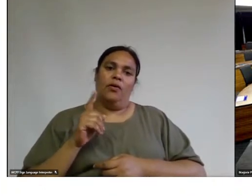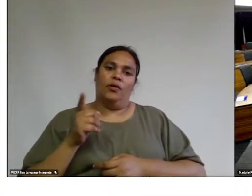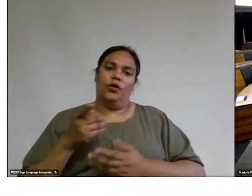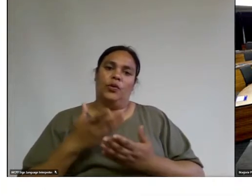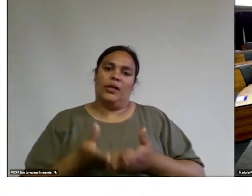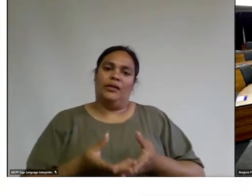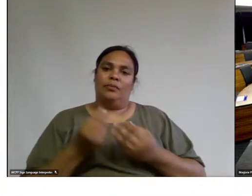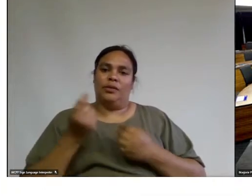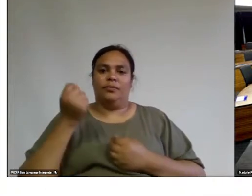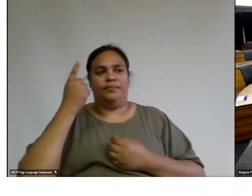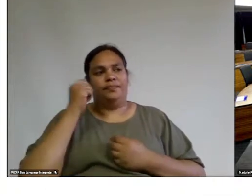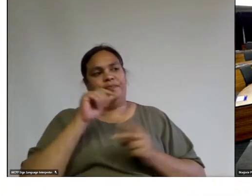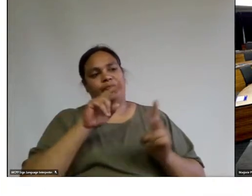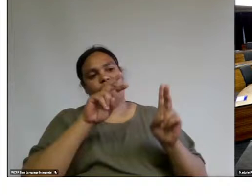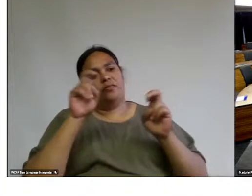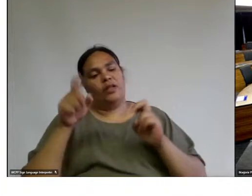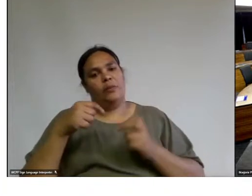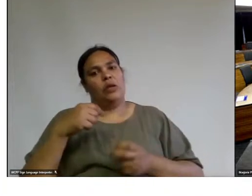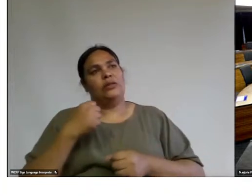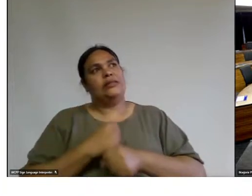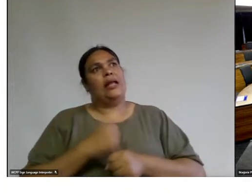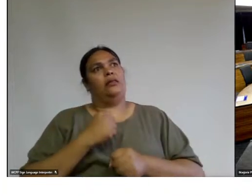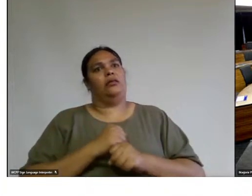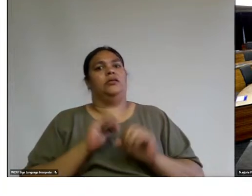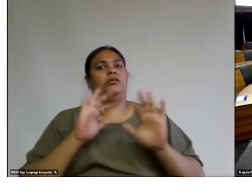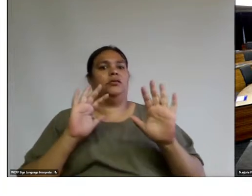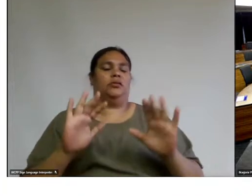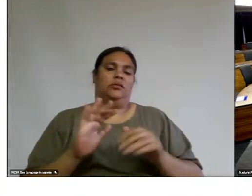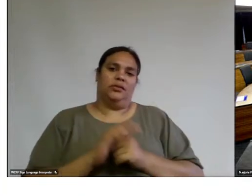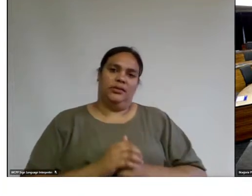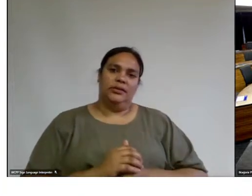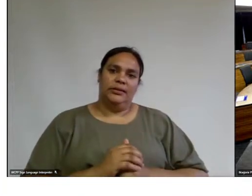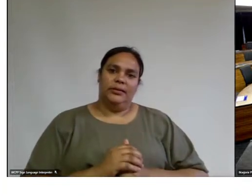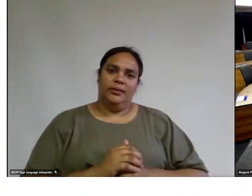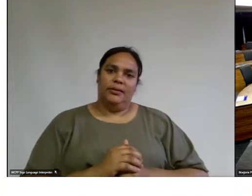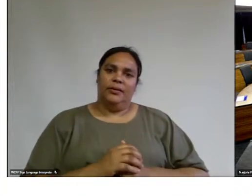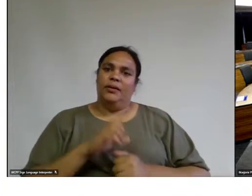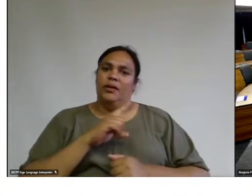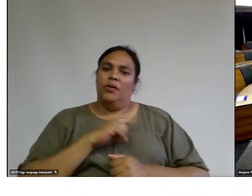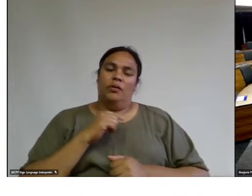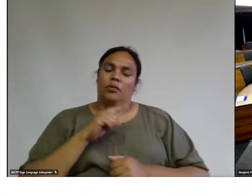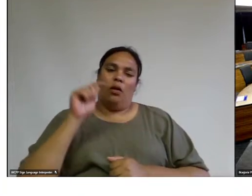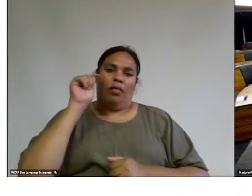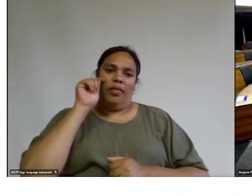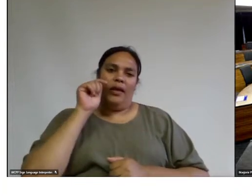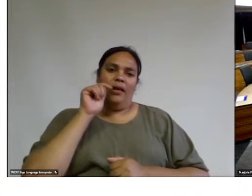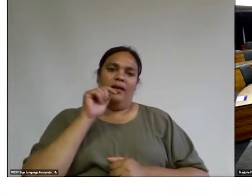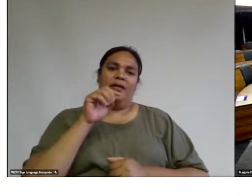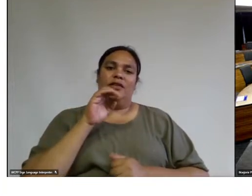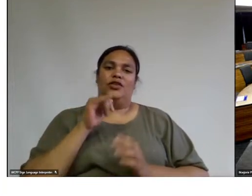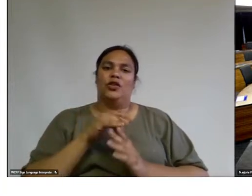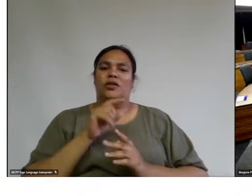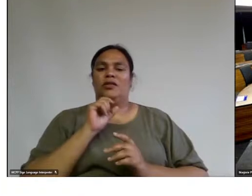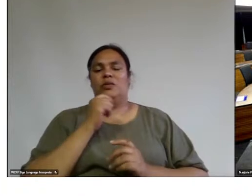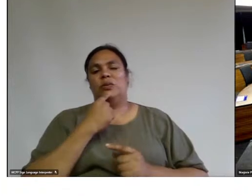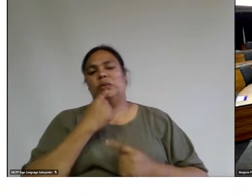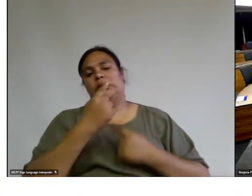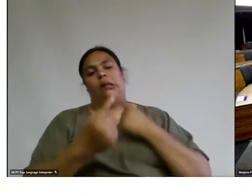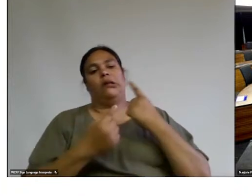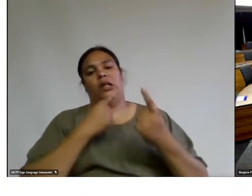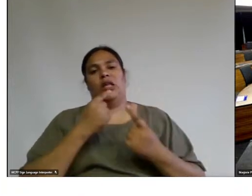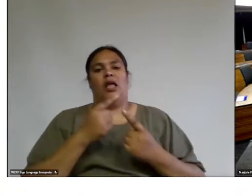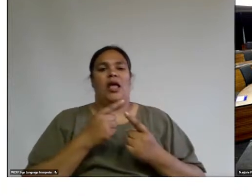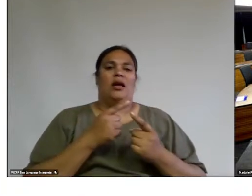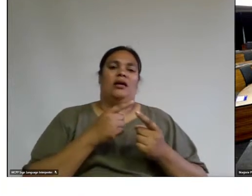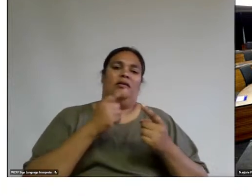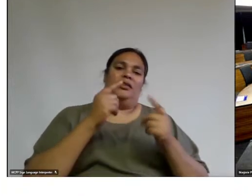a sense of this issue of standards, you know. Because I don't think it's to cast aspersions that the department have stolen